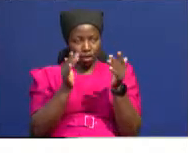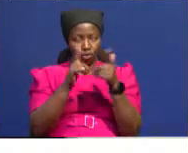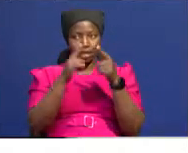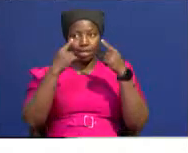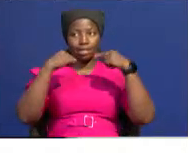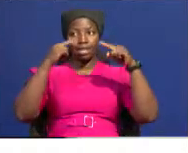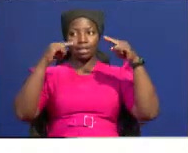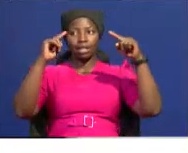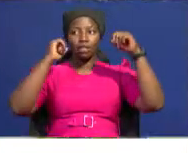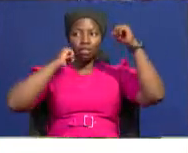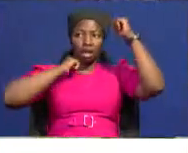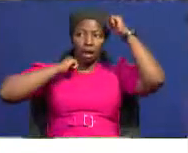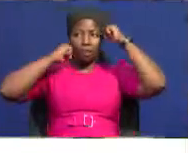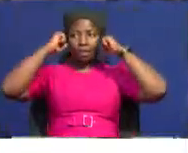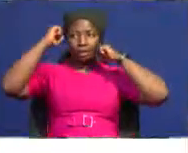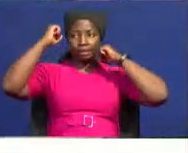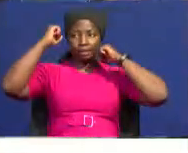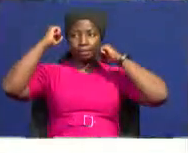success.